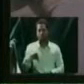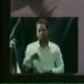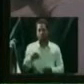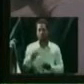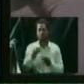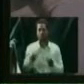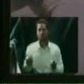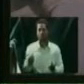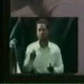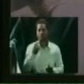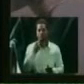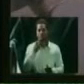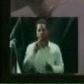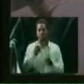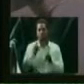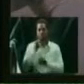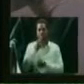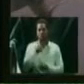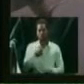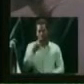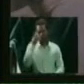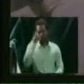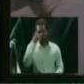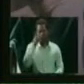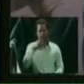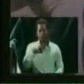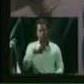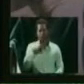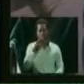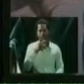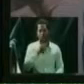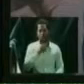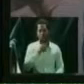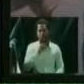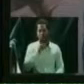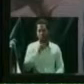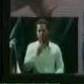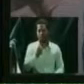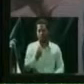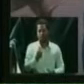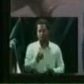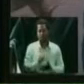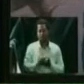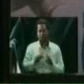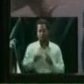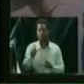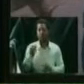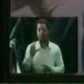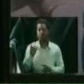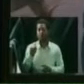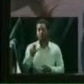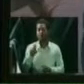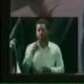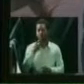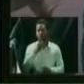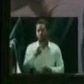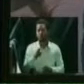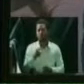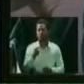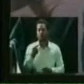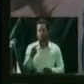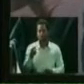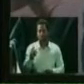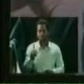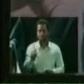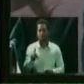the superintendent has been highly suspect and anything but forthright. Dr. McIntyre stated to the Board of Education that he acted in good faith in